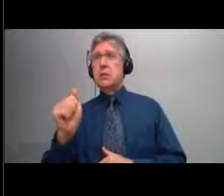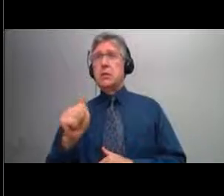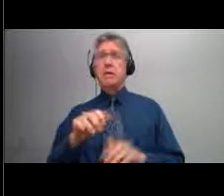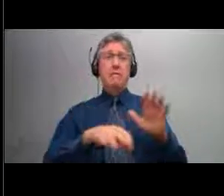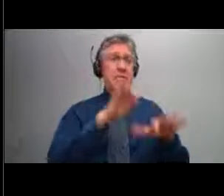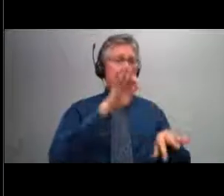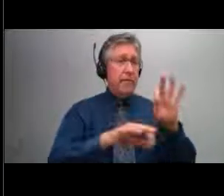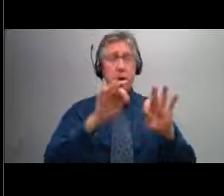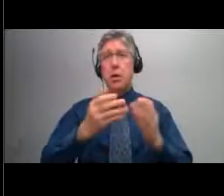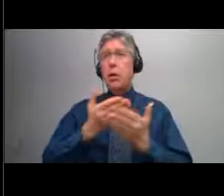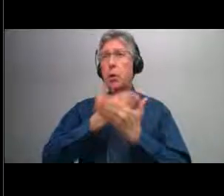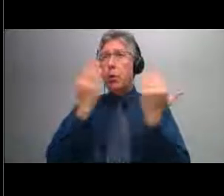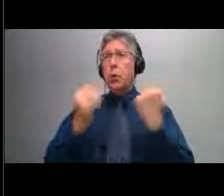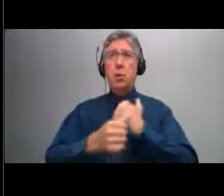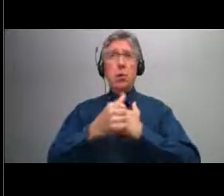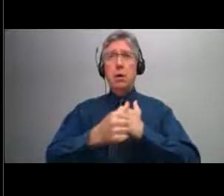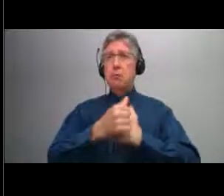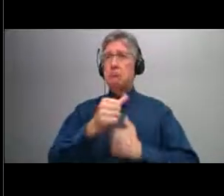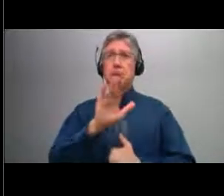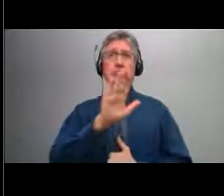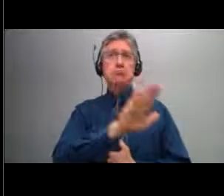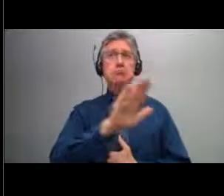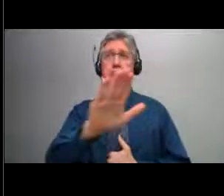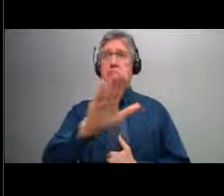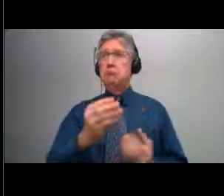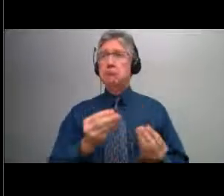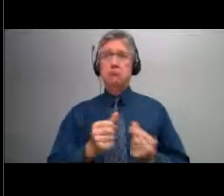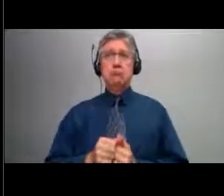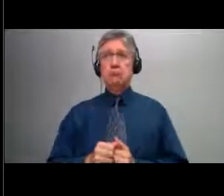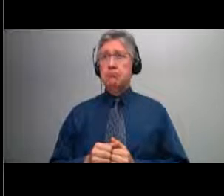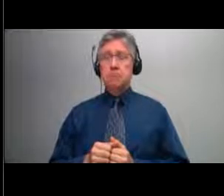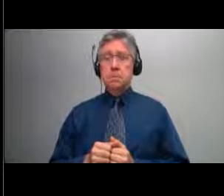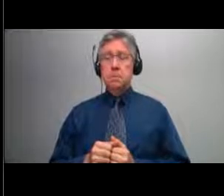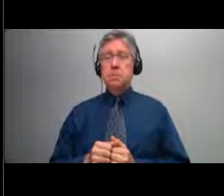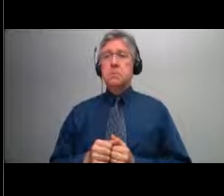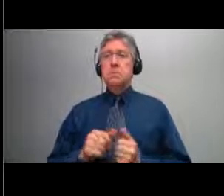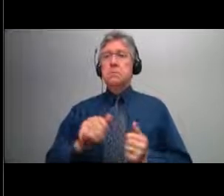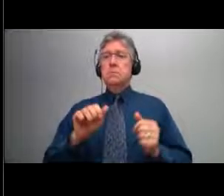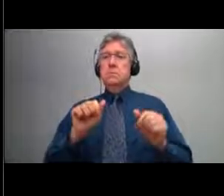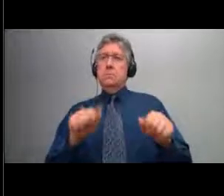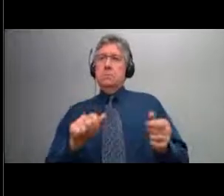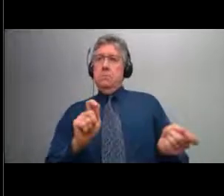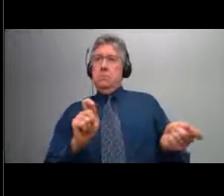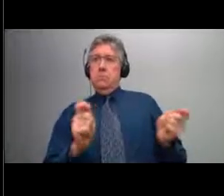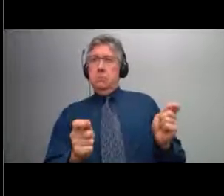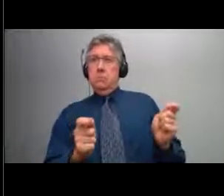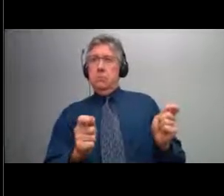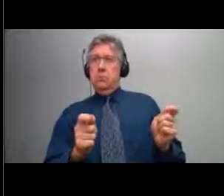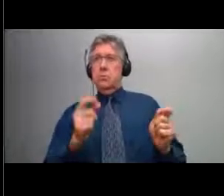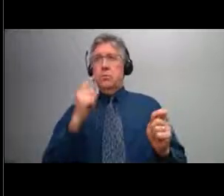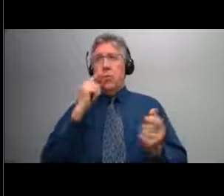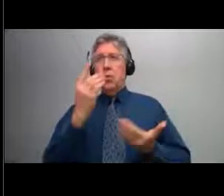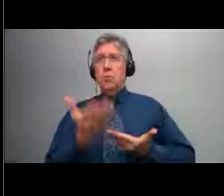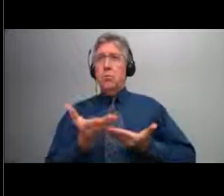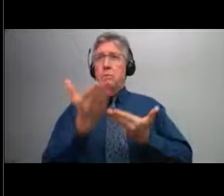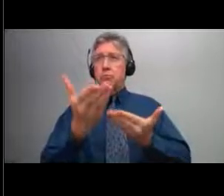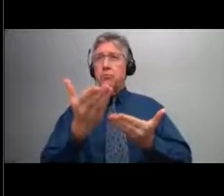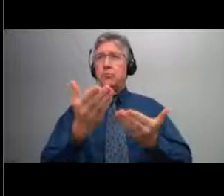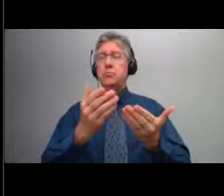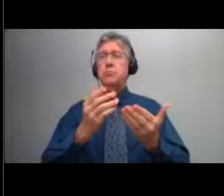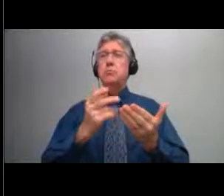contamination on either property. Following some changes to the anticipated right-of-way for the preferred build alternative, a